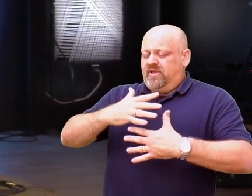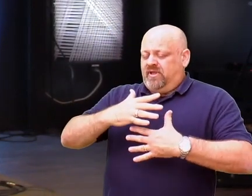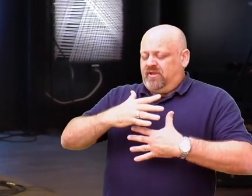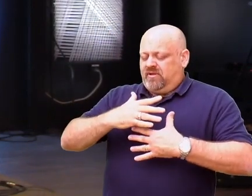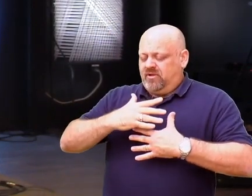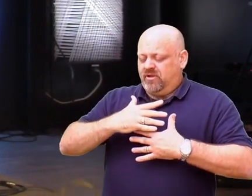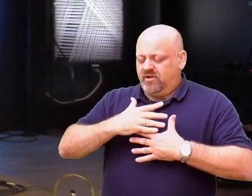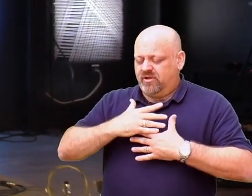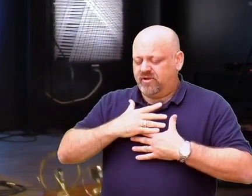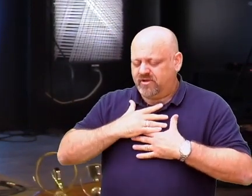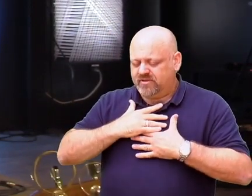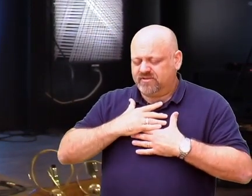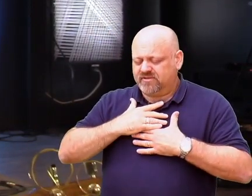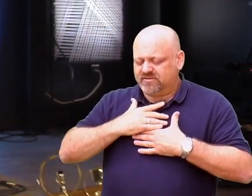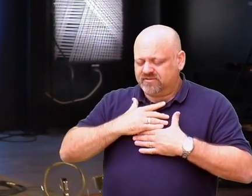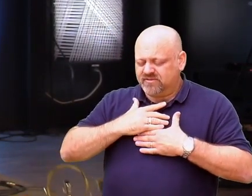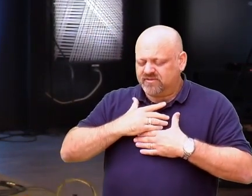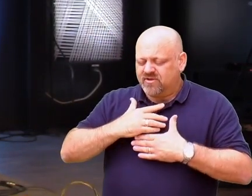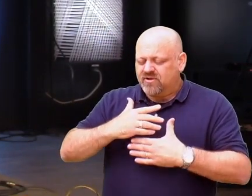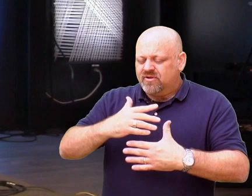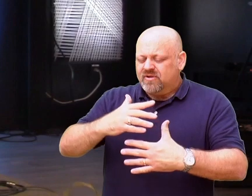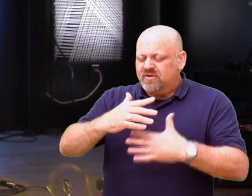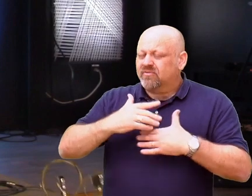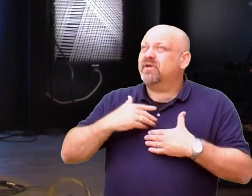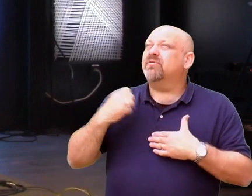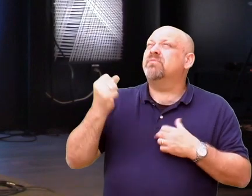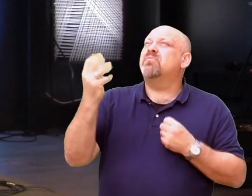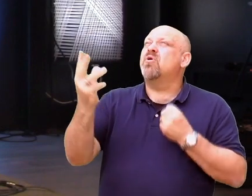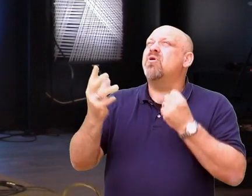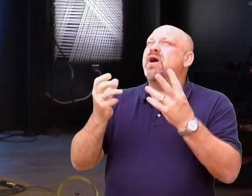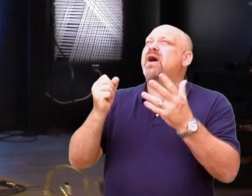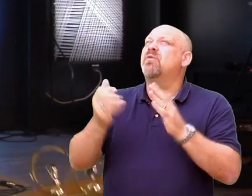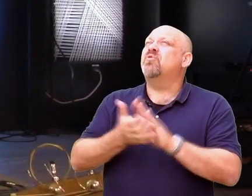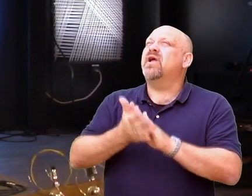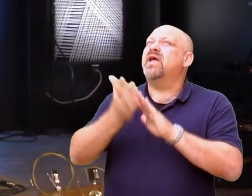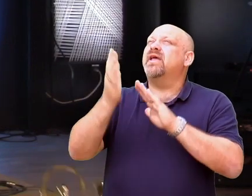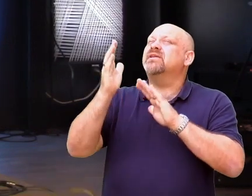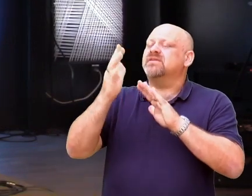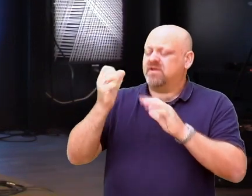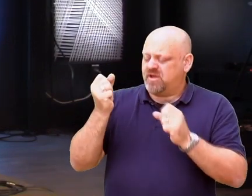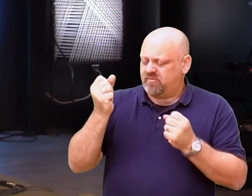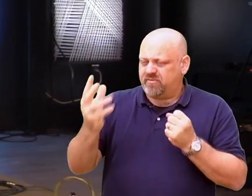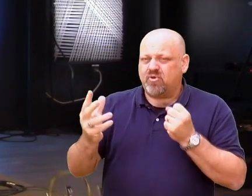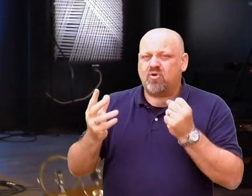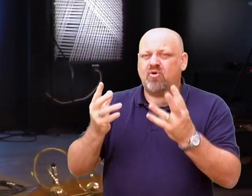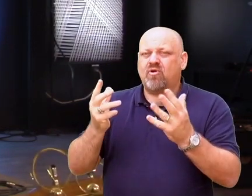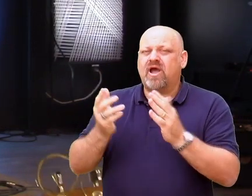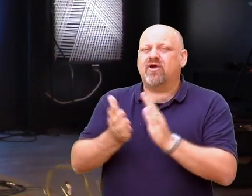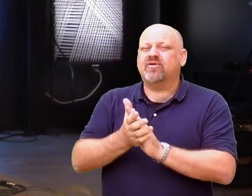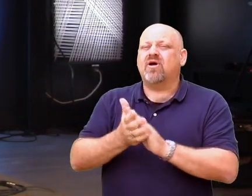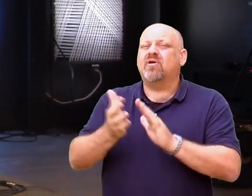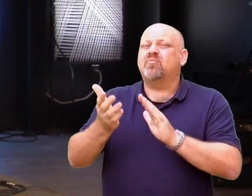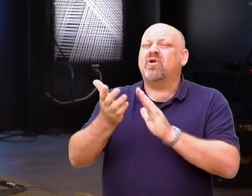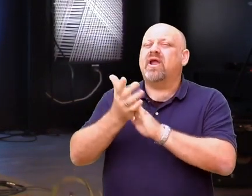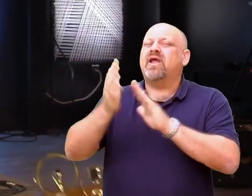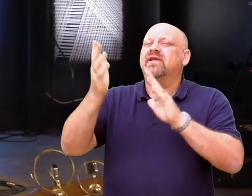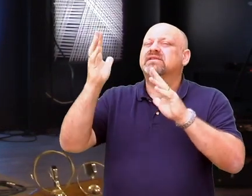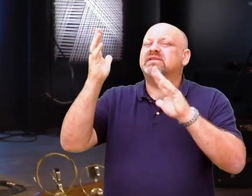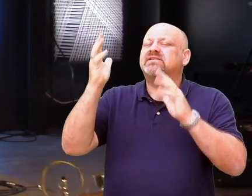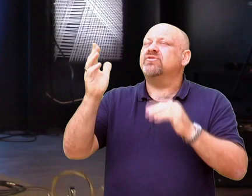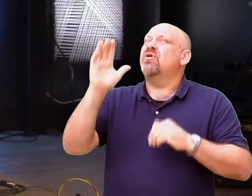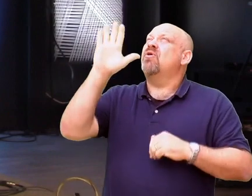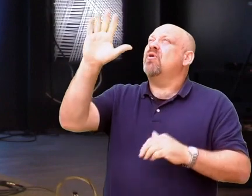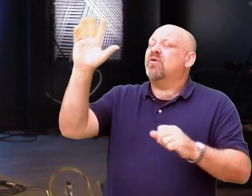breath in our lungs. So we pour out our praise. We